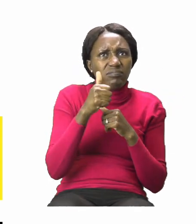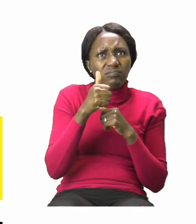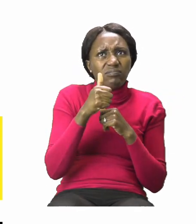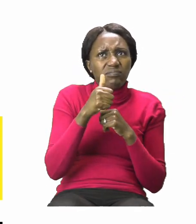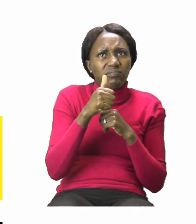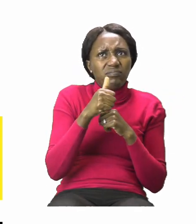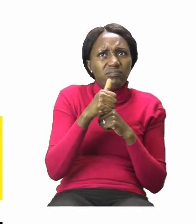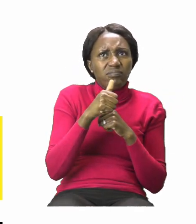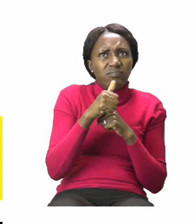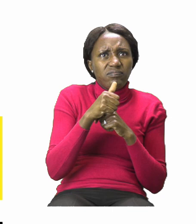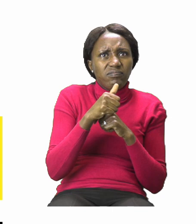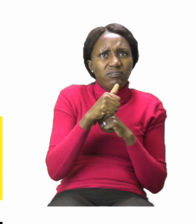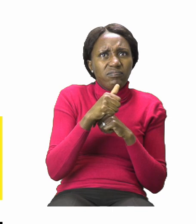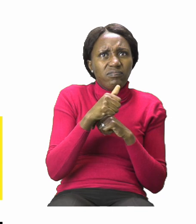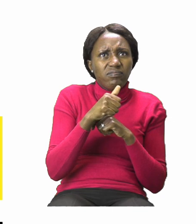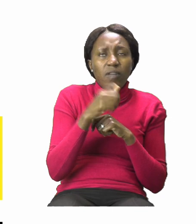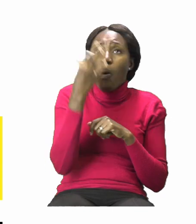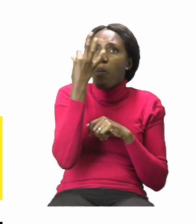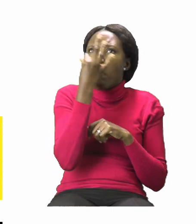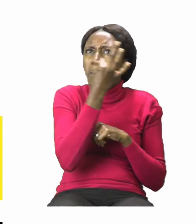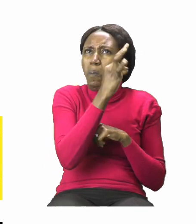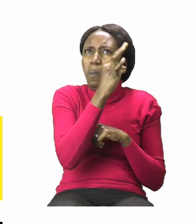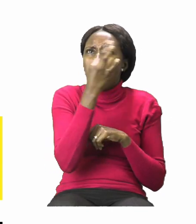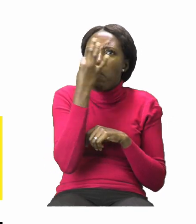is a flower.